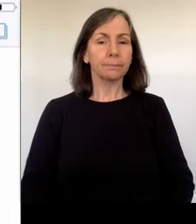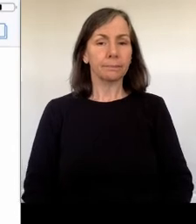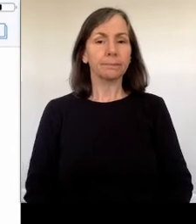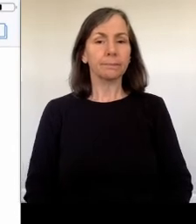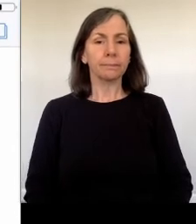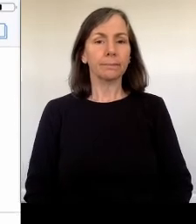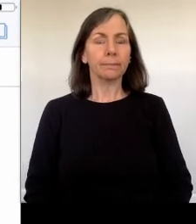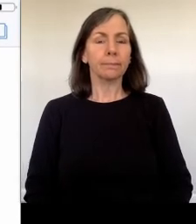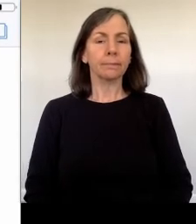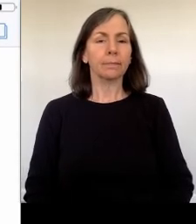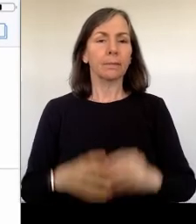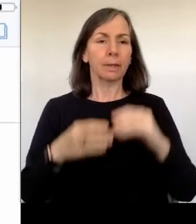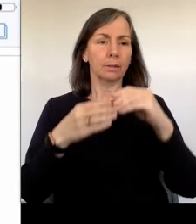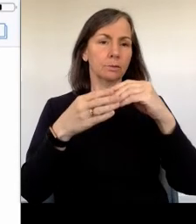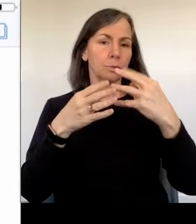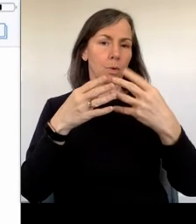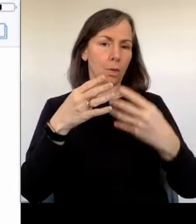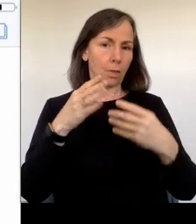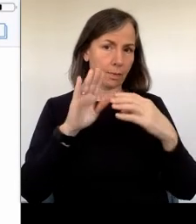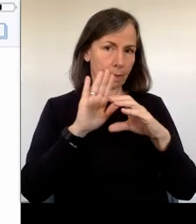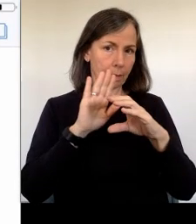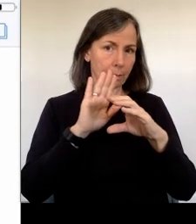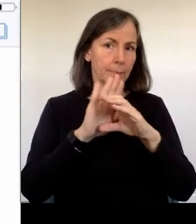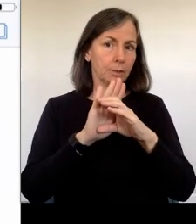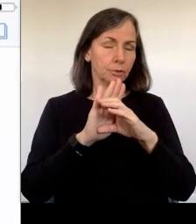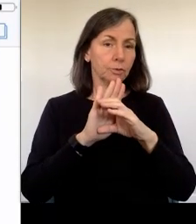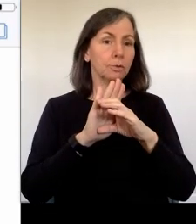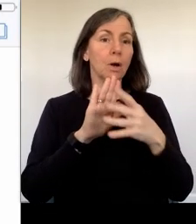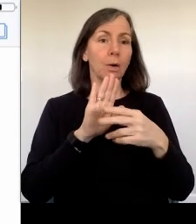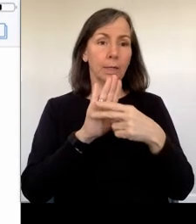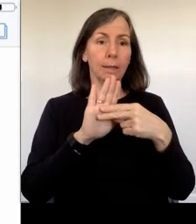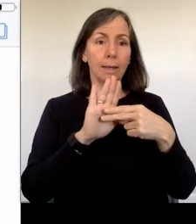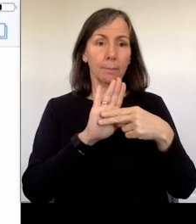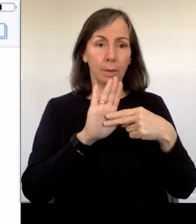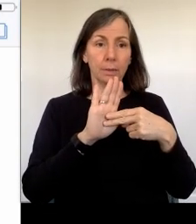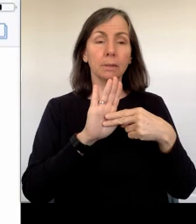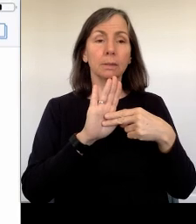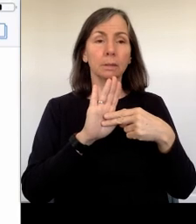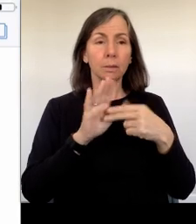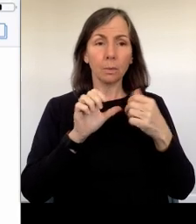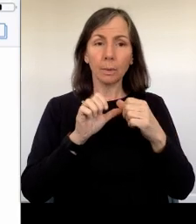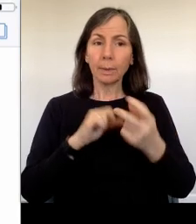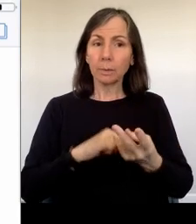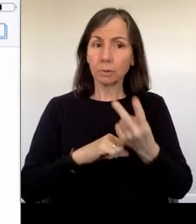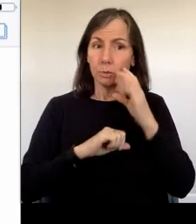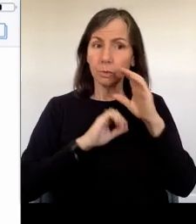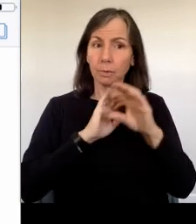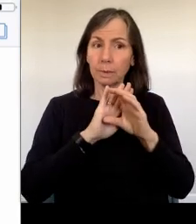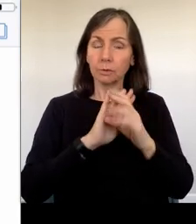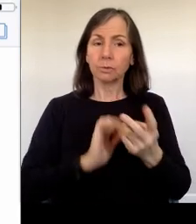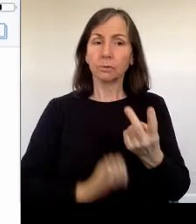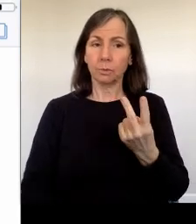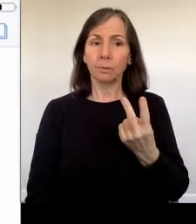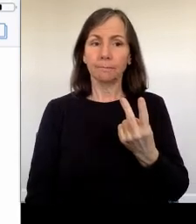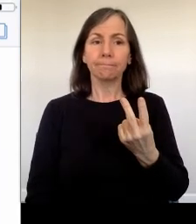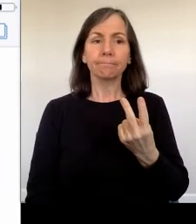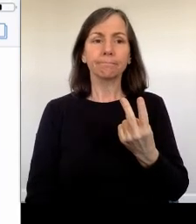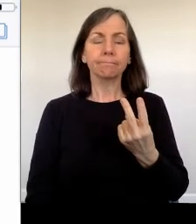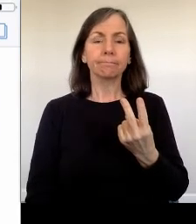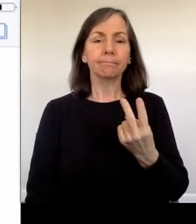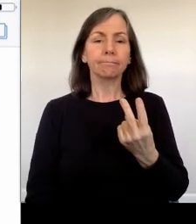And I'm going to scroll to the picture that we had labeled. Remember, you should have 2 pictures. I'm